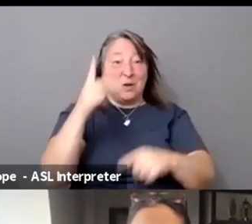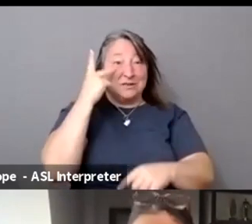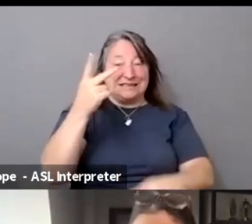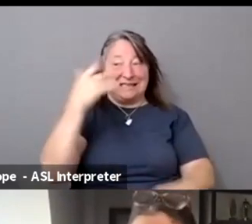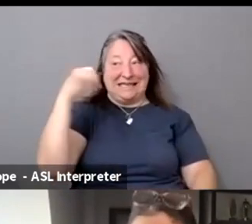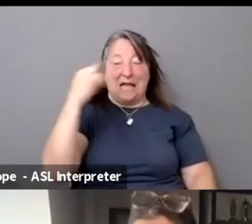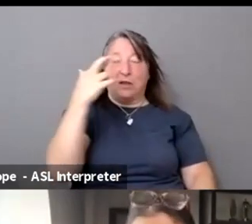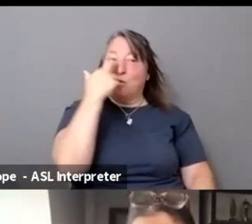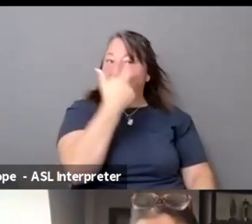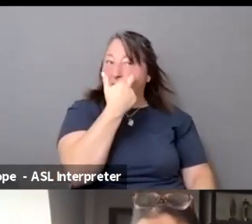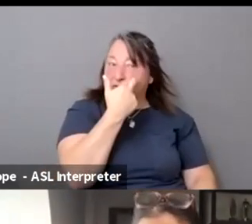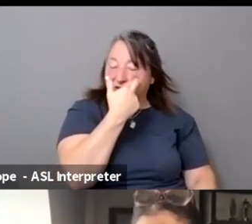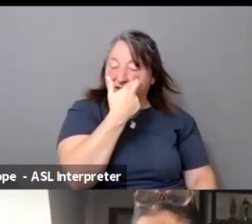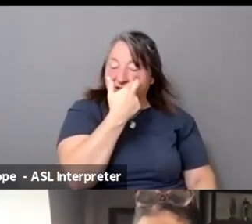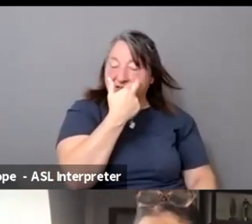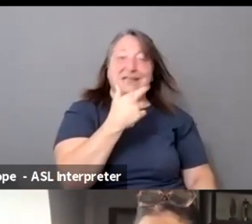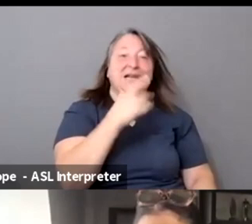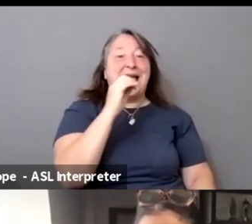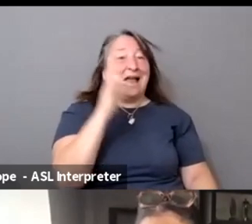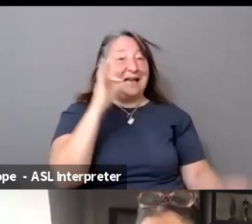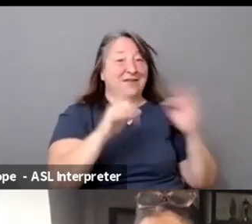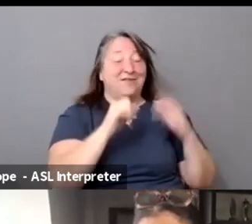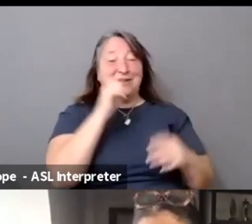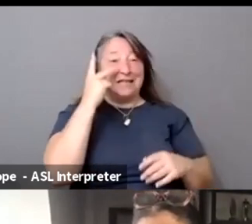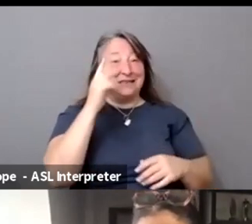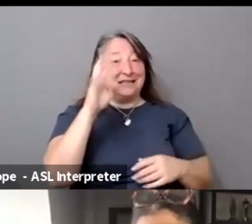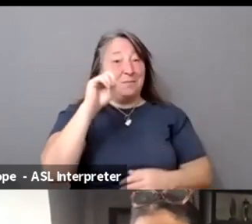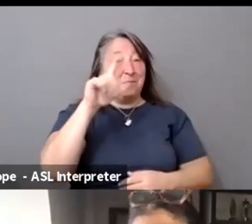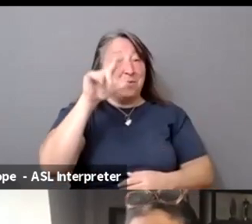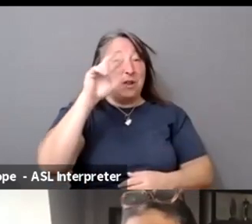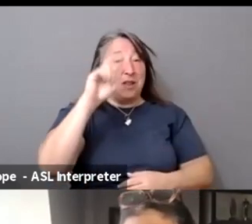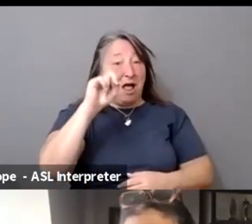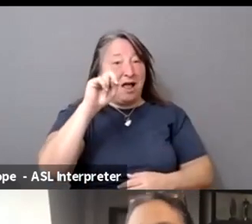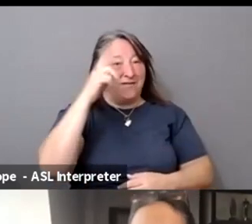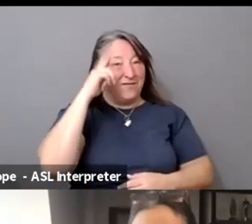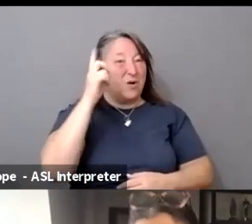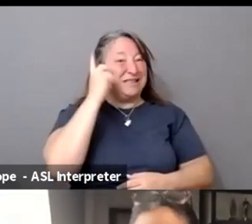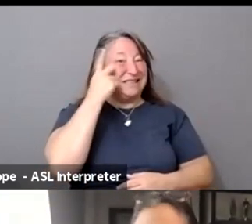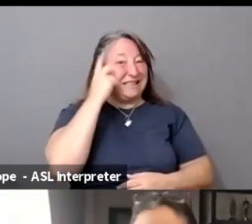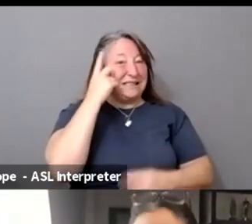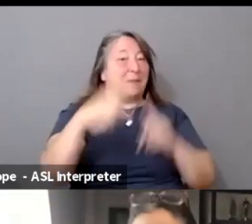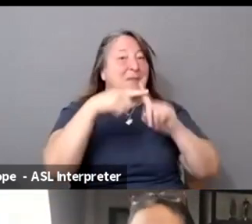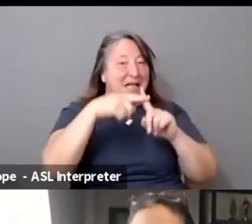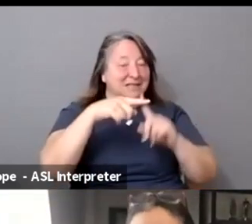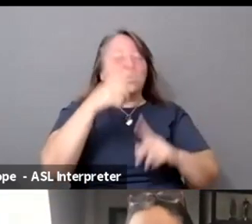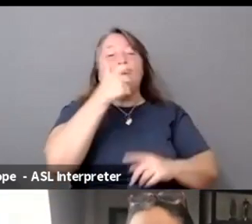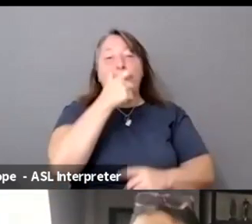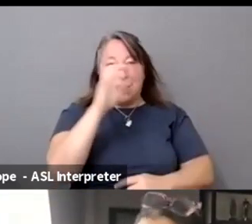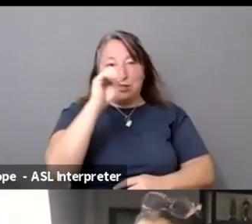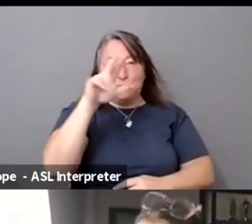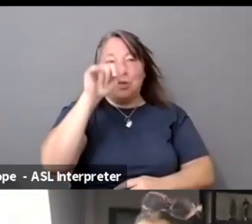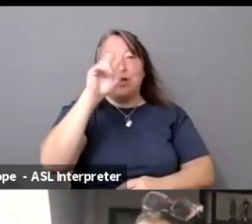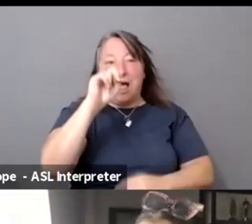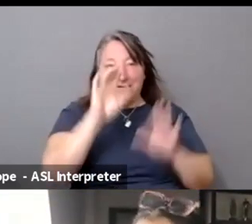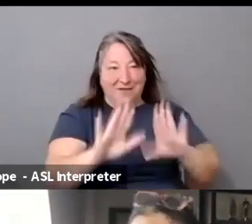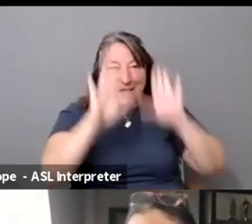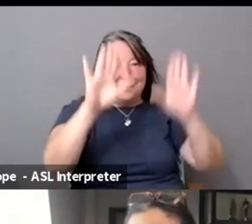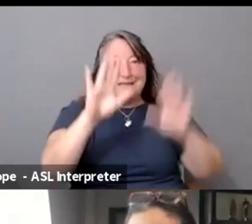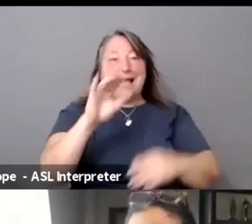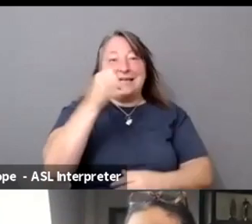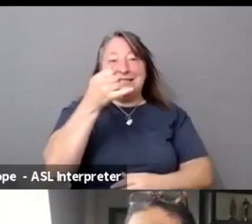Rose. And if you haven't seen Mulan on Disney Plus, please do. It's fabulous. And Jaeyoon, we look forward to